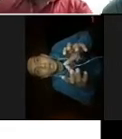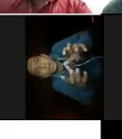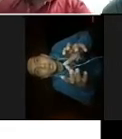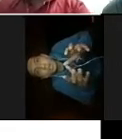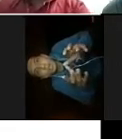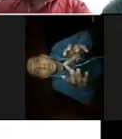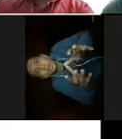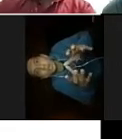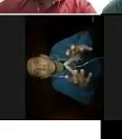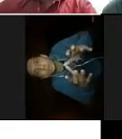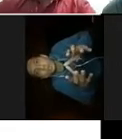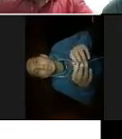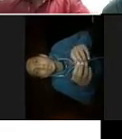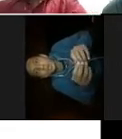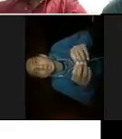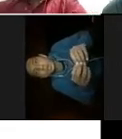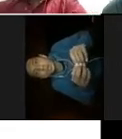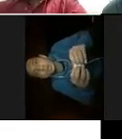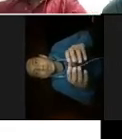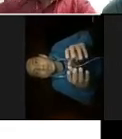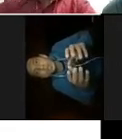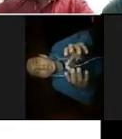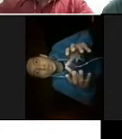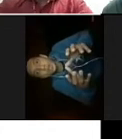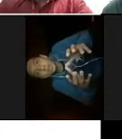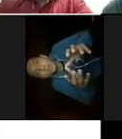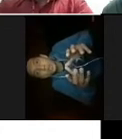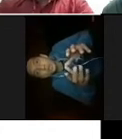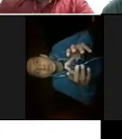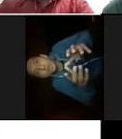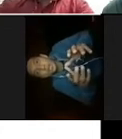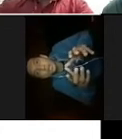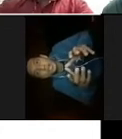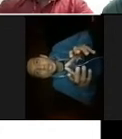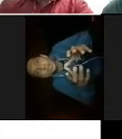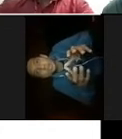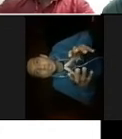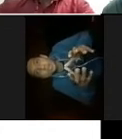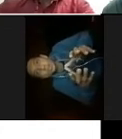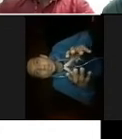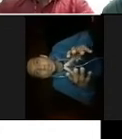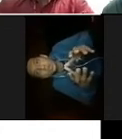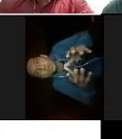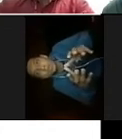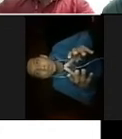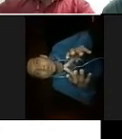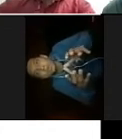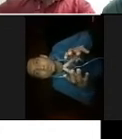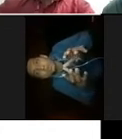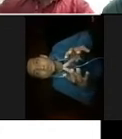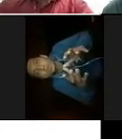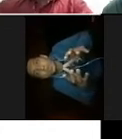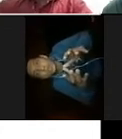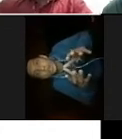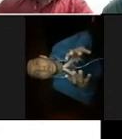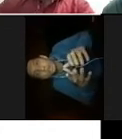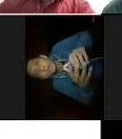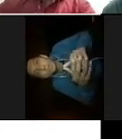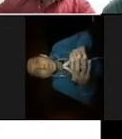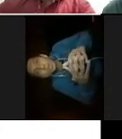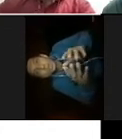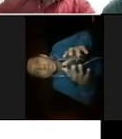a different area. So the first plant will affecting the second crop to soil more to